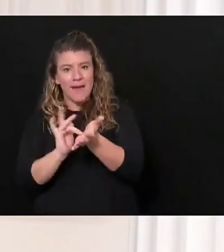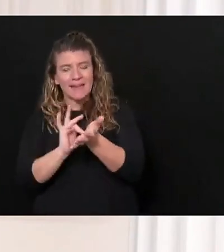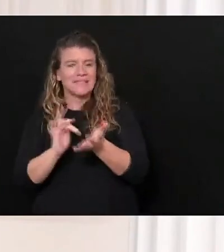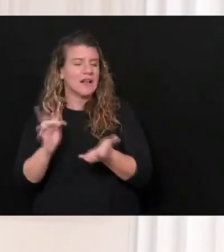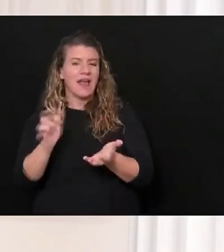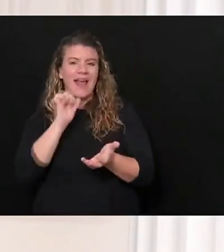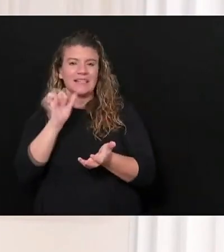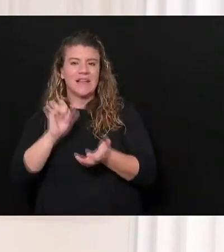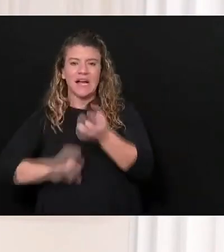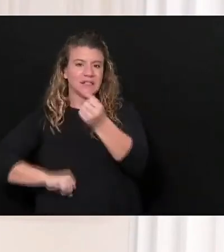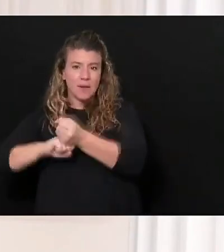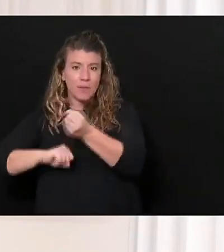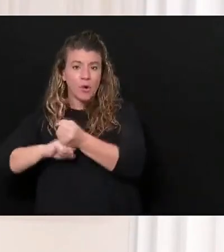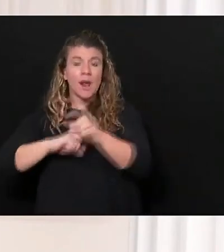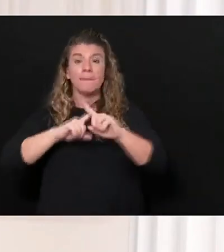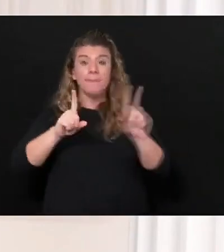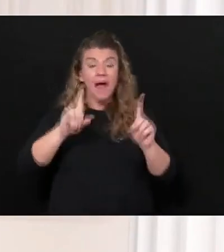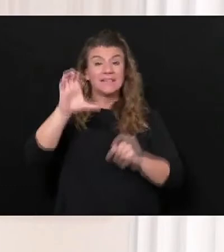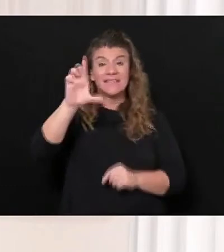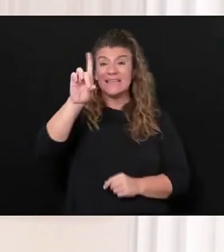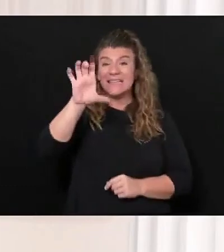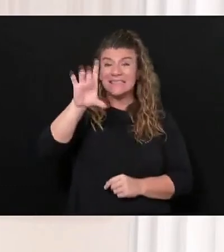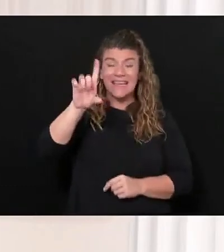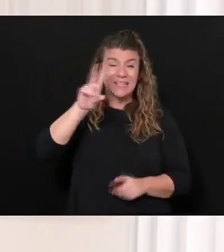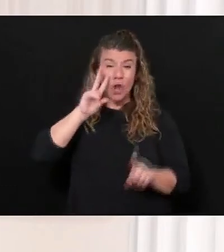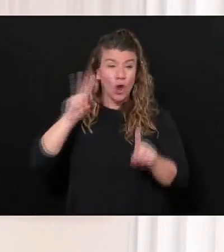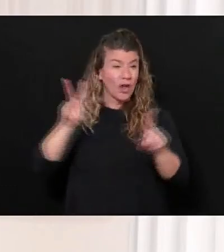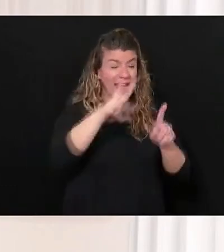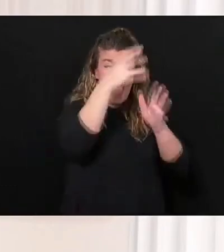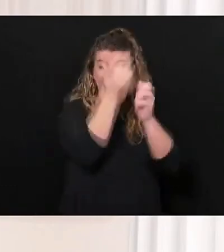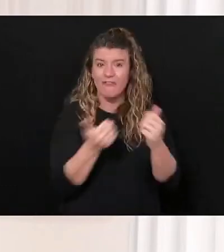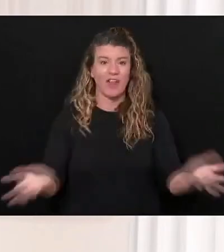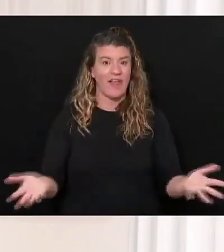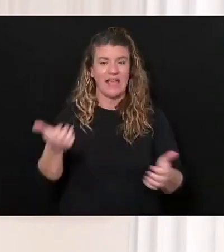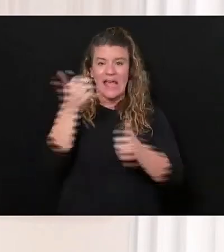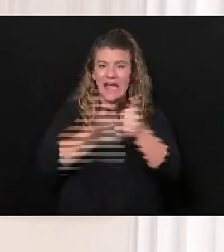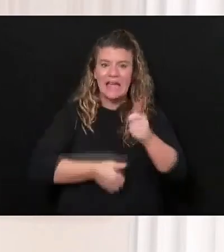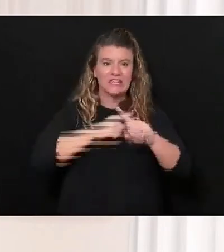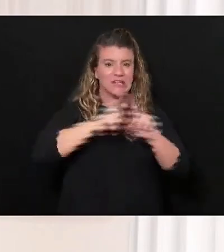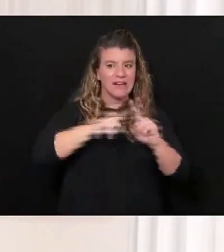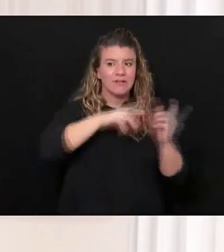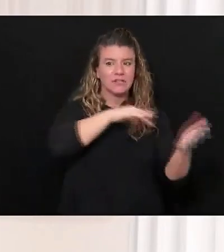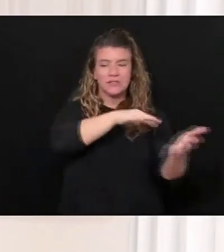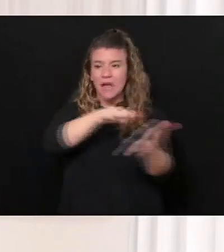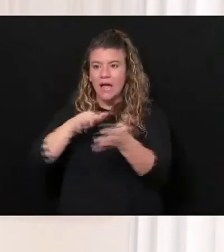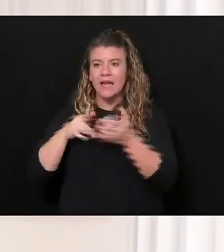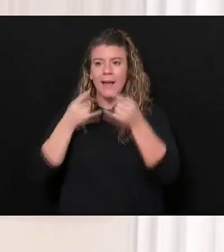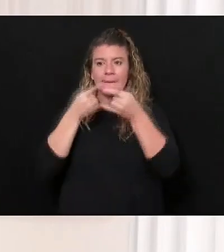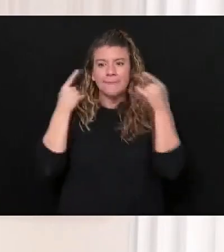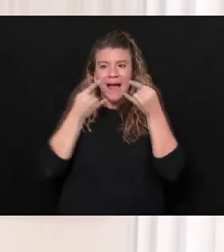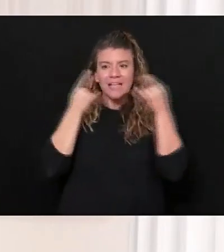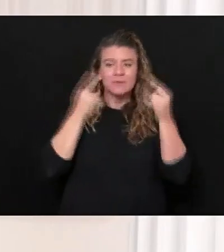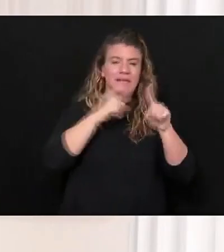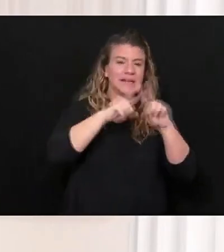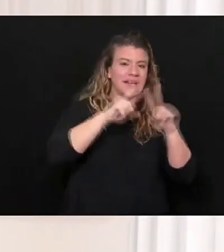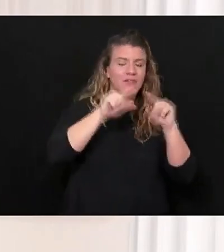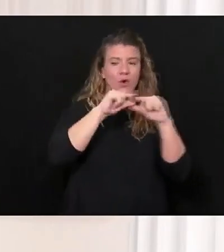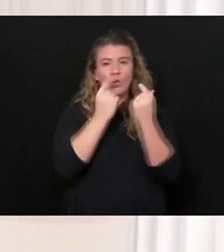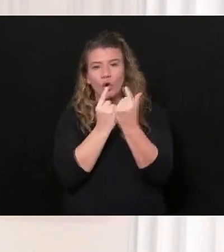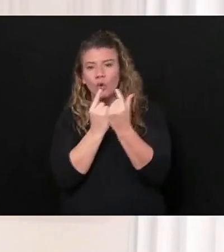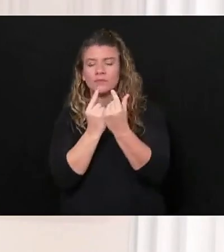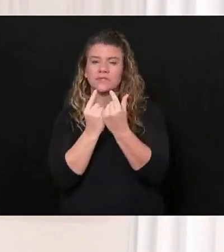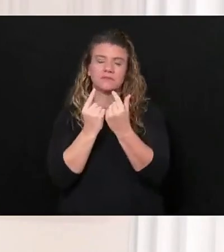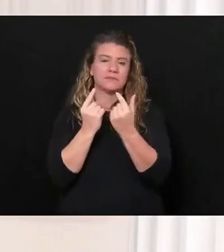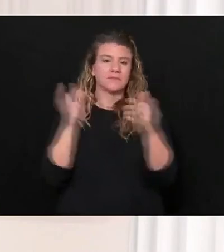looked at the weight of all of the data, lots of studies in mask wearing, both in big groups and also in